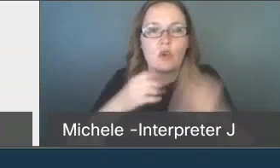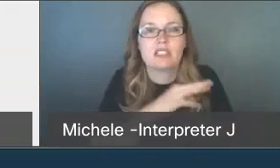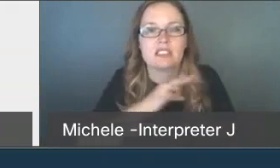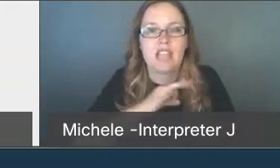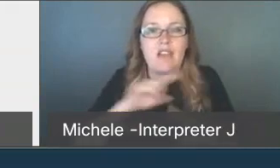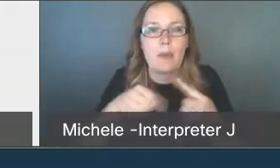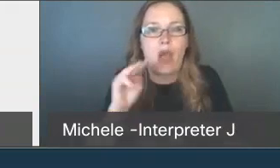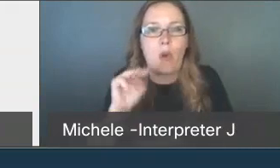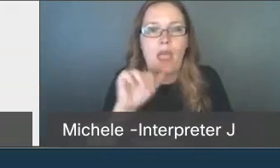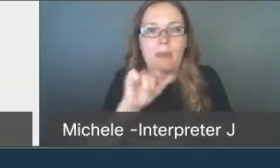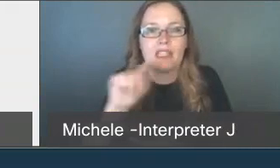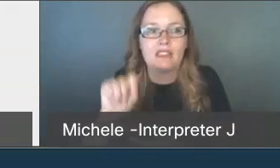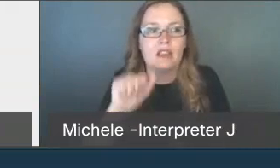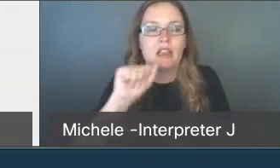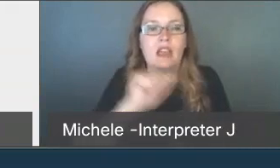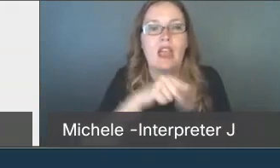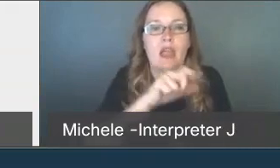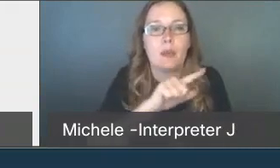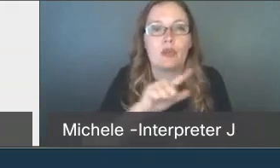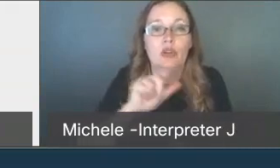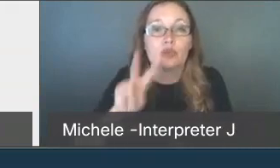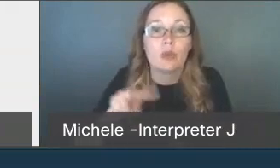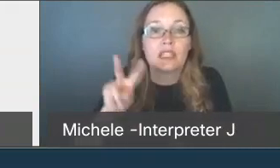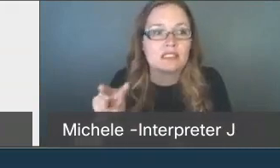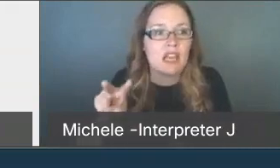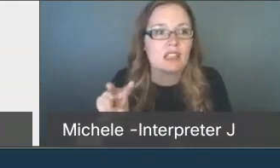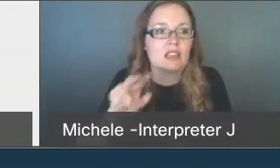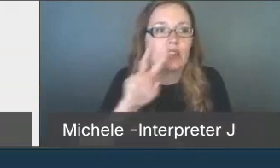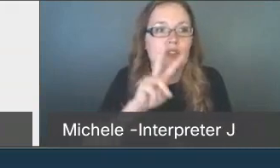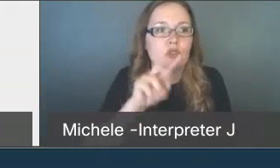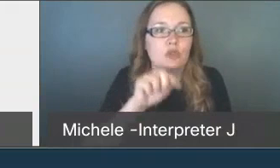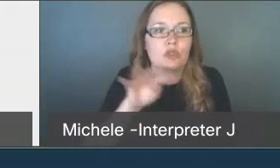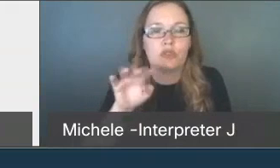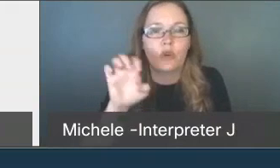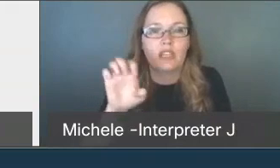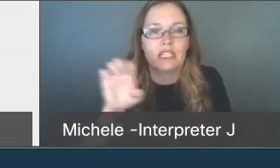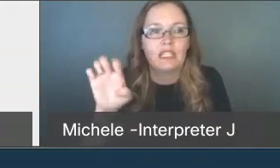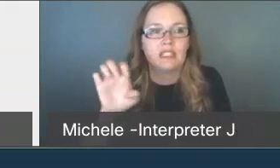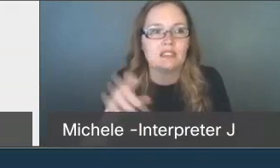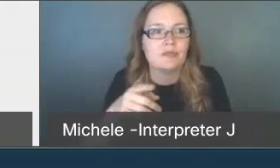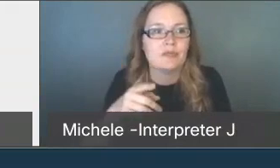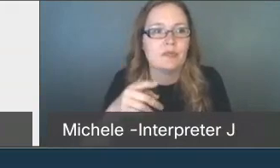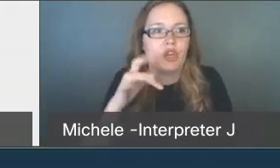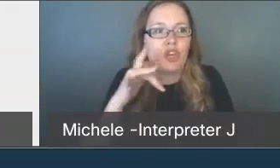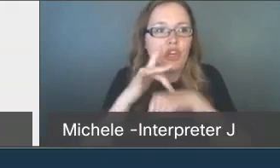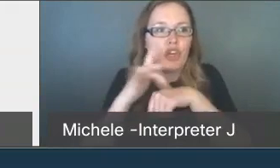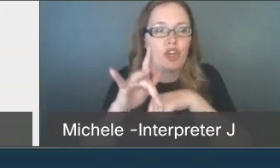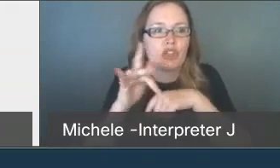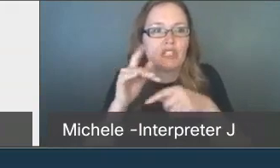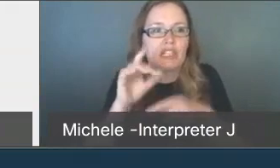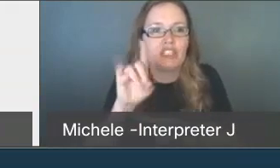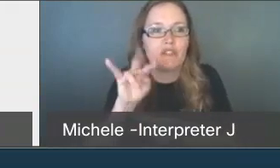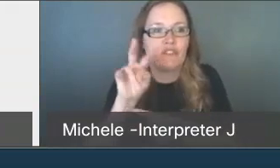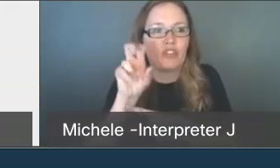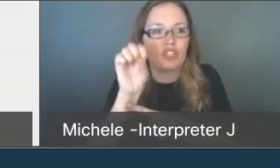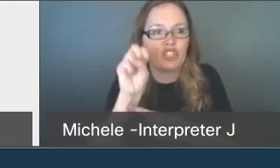April 22nd from 2 to 4 Eastern Time, there is the Early Diversion Virtual Learning Community webinar on addressing the critical needs